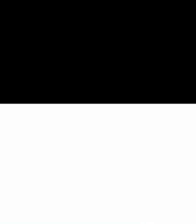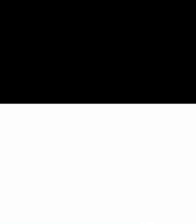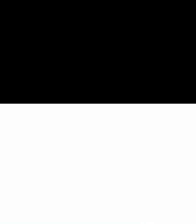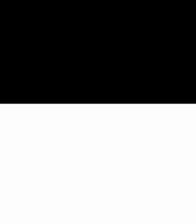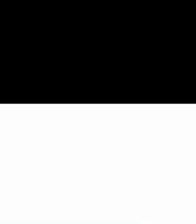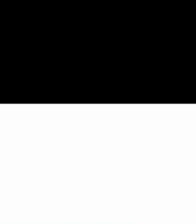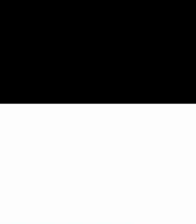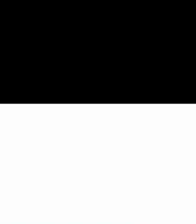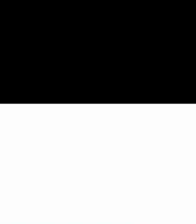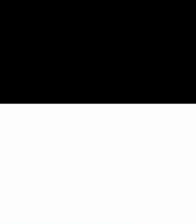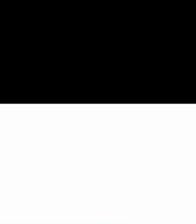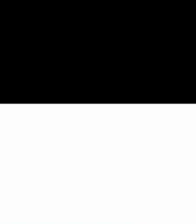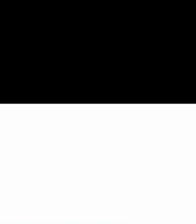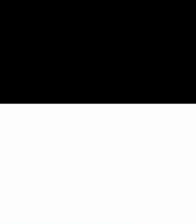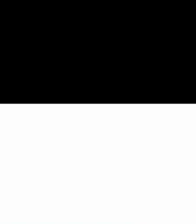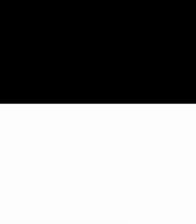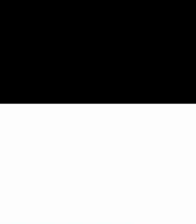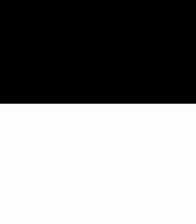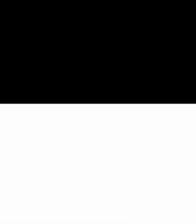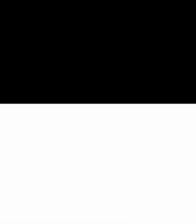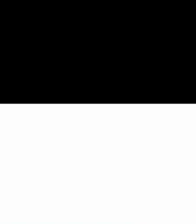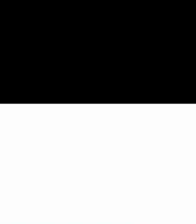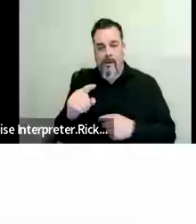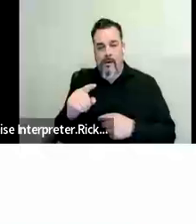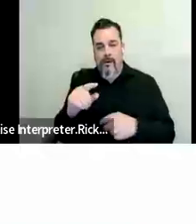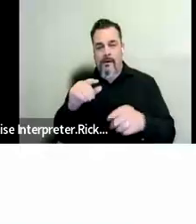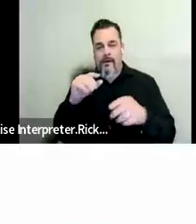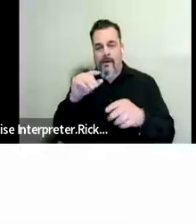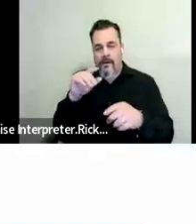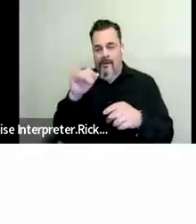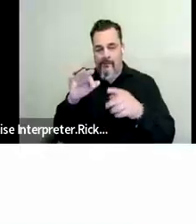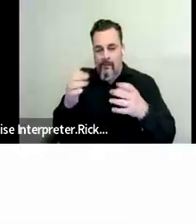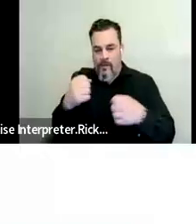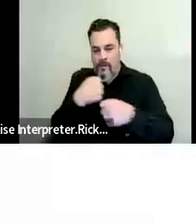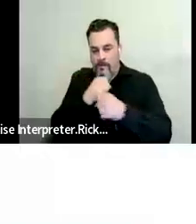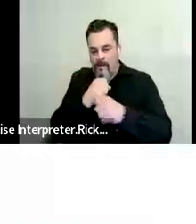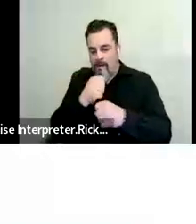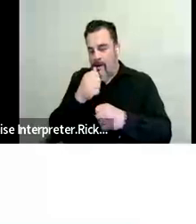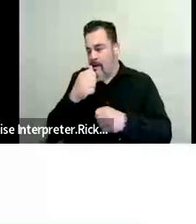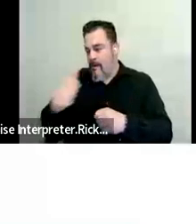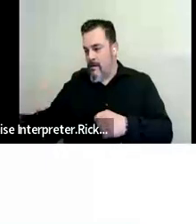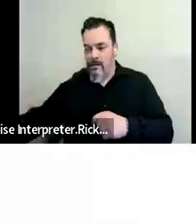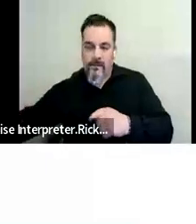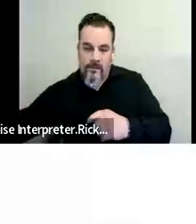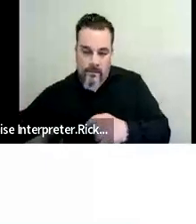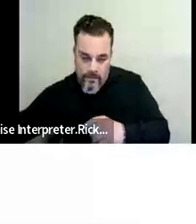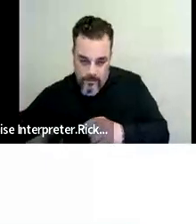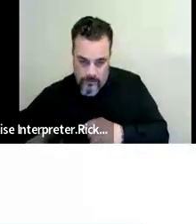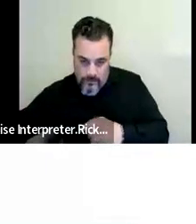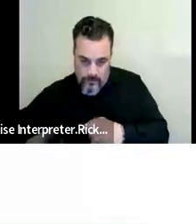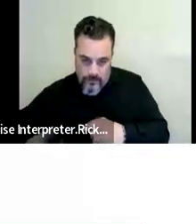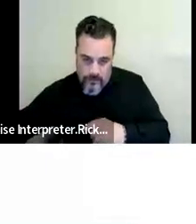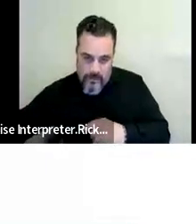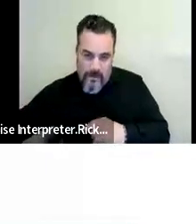Is There's it also a question, and in the ever wanted to make your arts programming more, there is sort